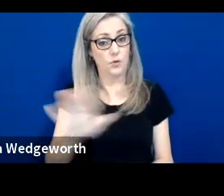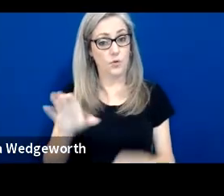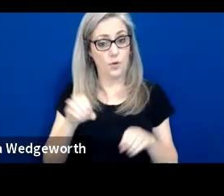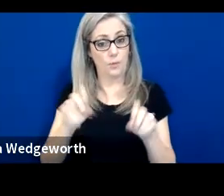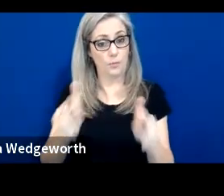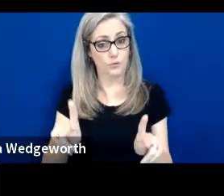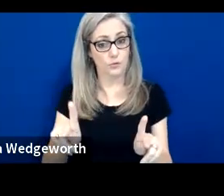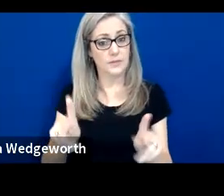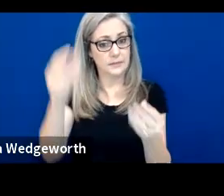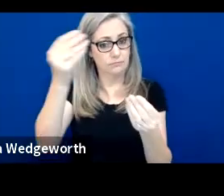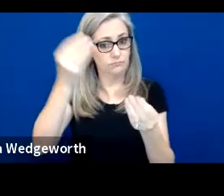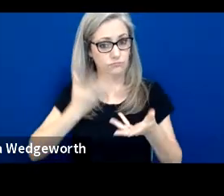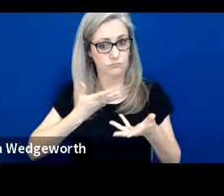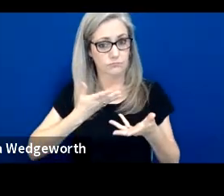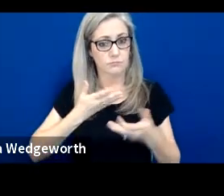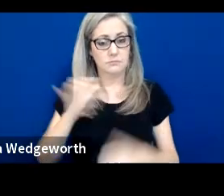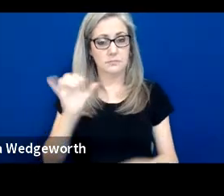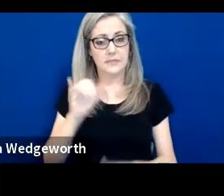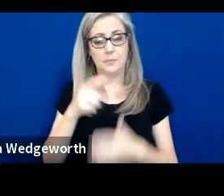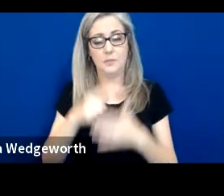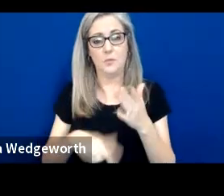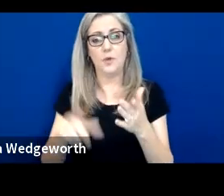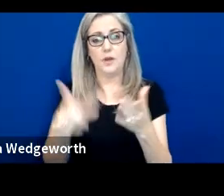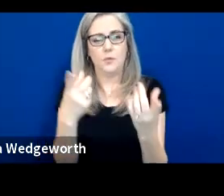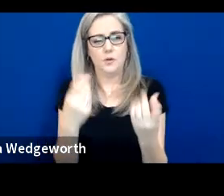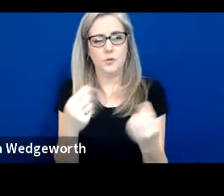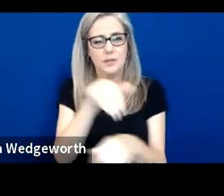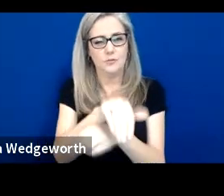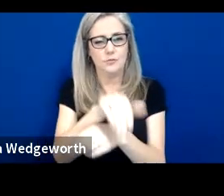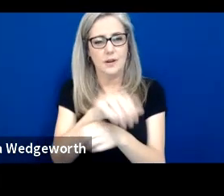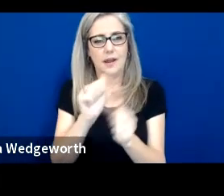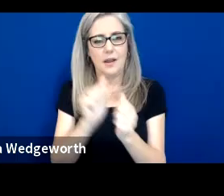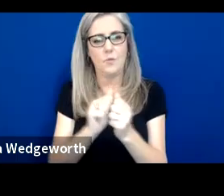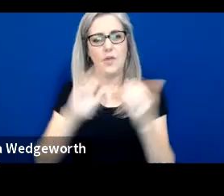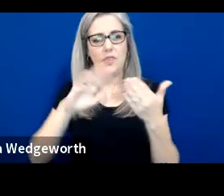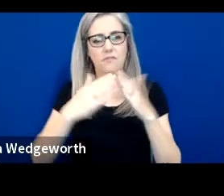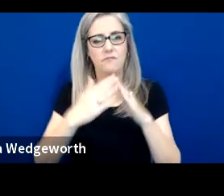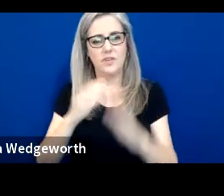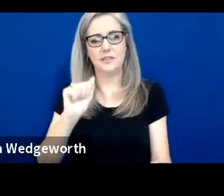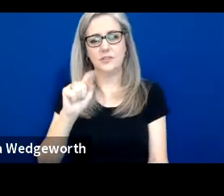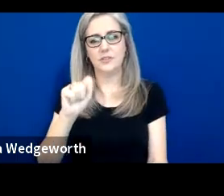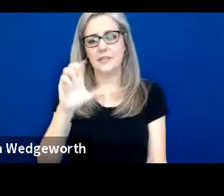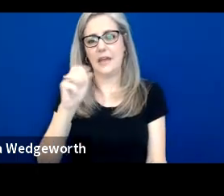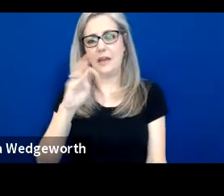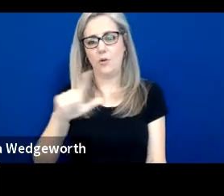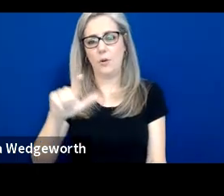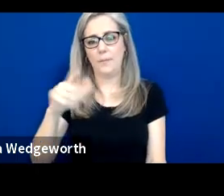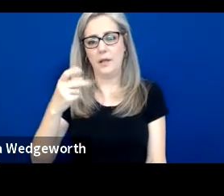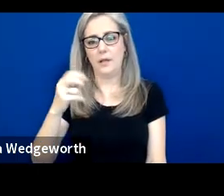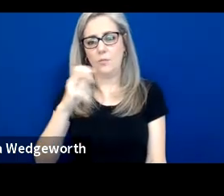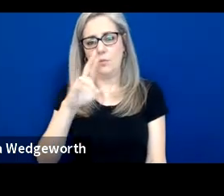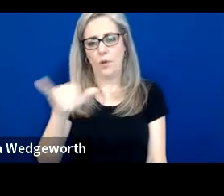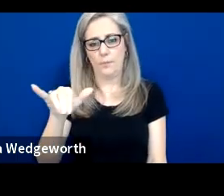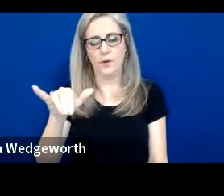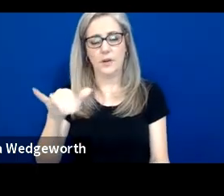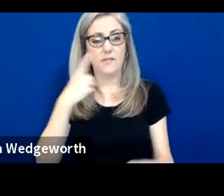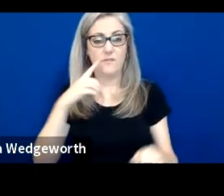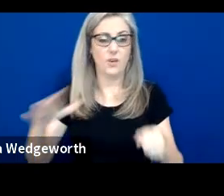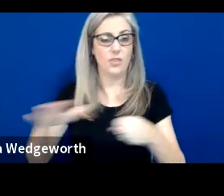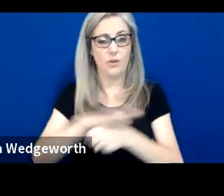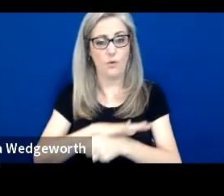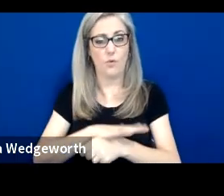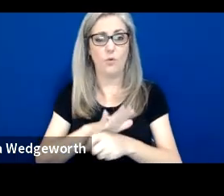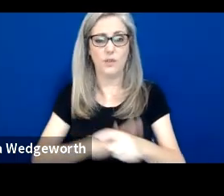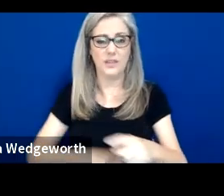input similar to what you're doing tonight with the Villages of Carmel property for the entire city park